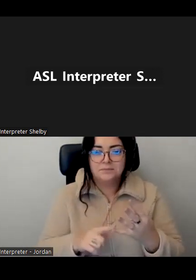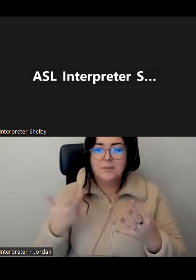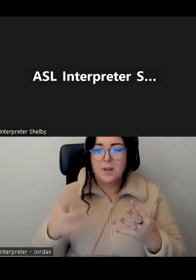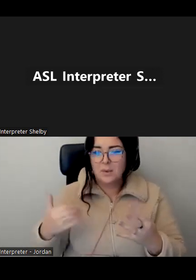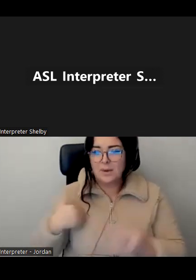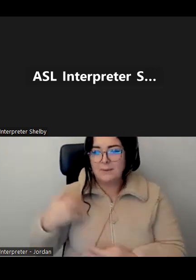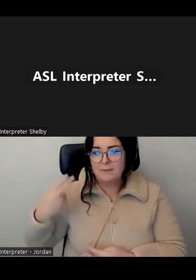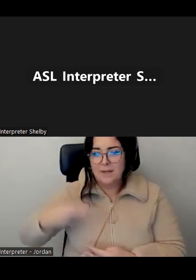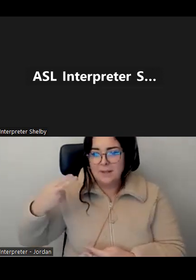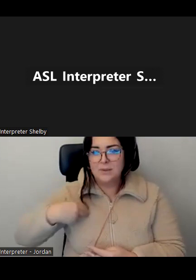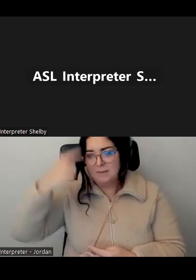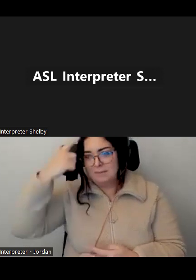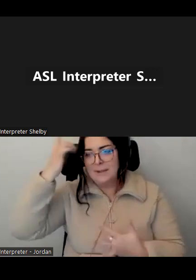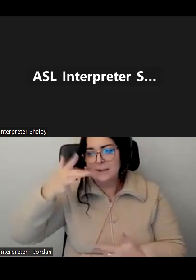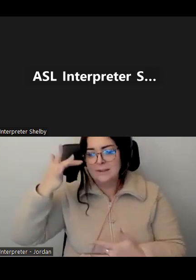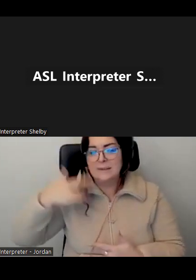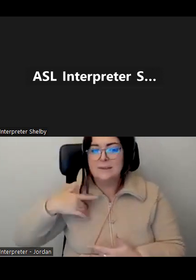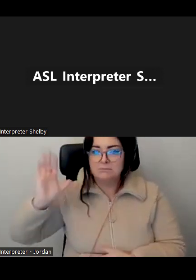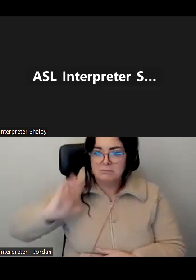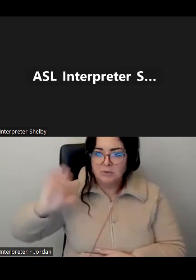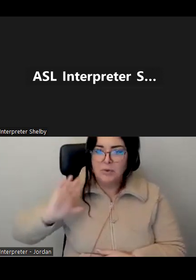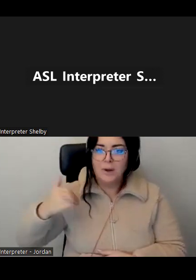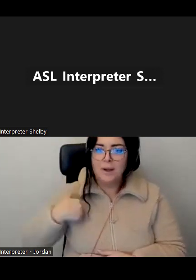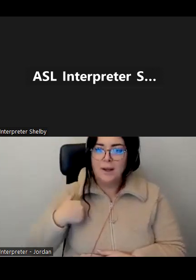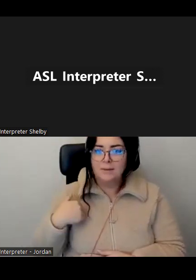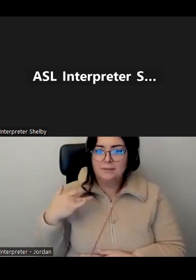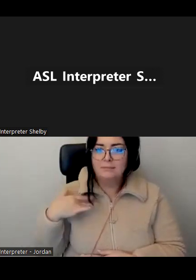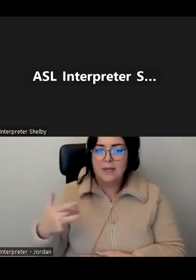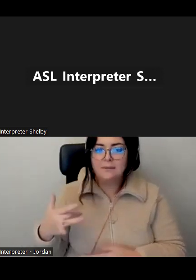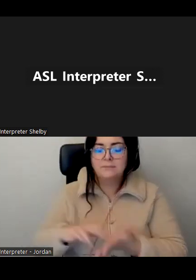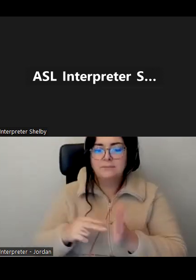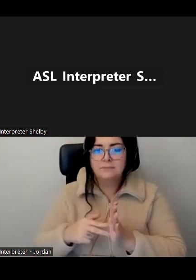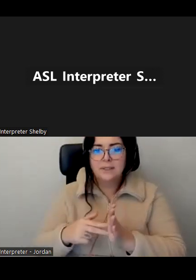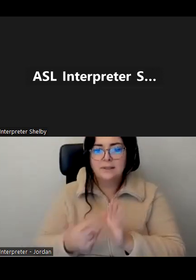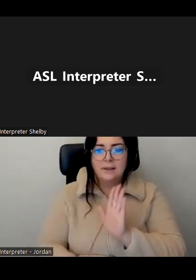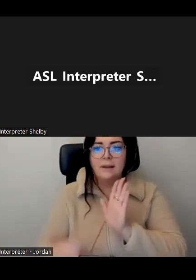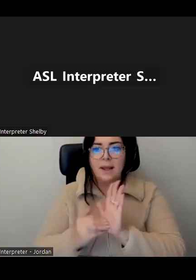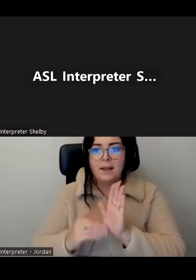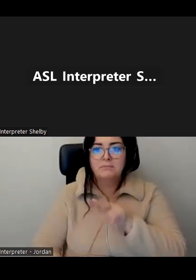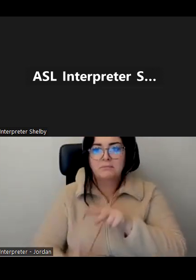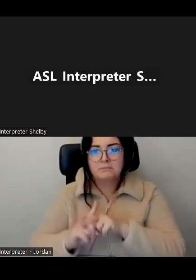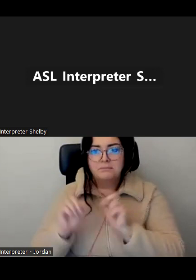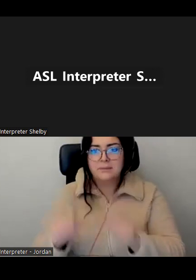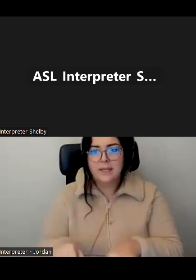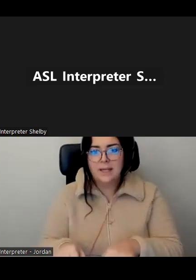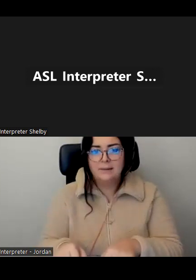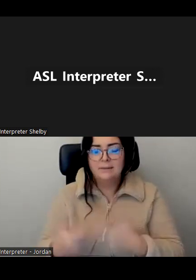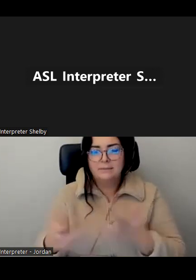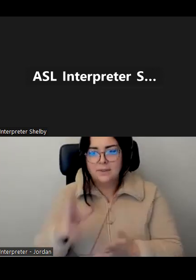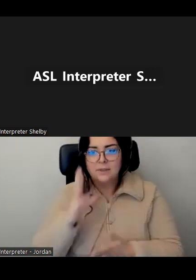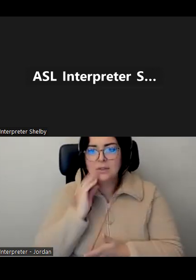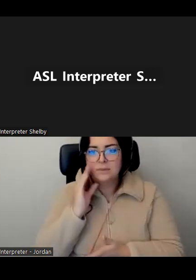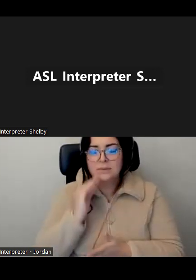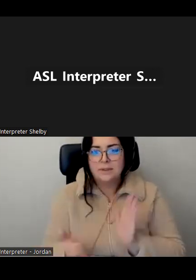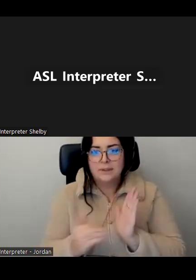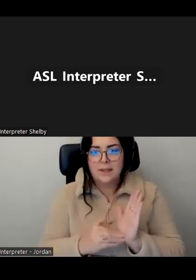mental illness, so previous experience with mental illness, unfortunately increases the risk that that individual will experience mental illness at